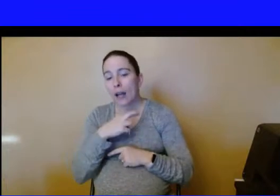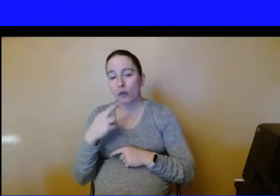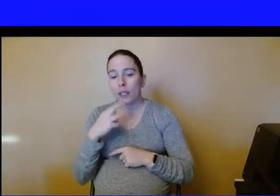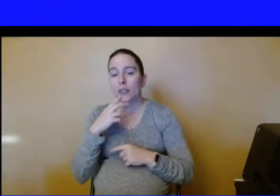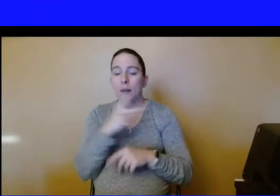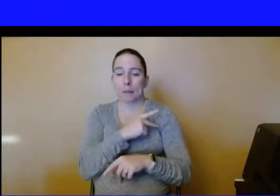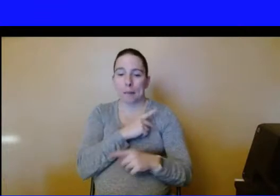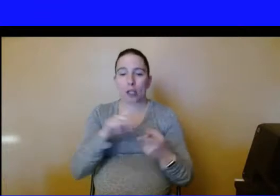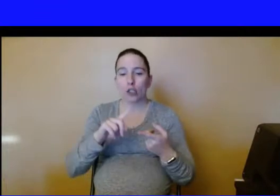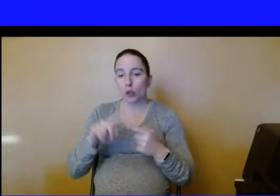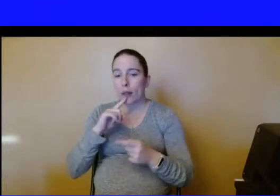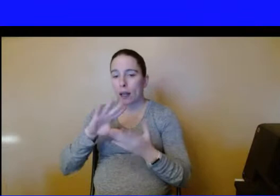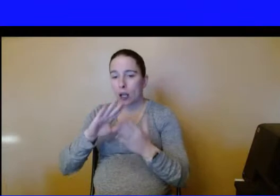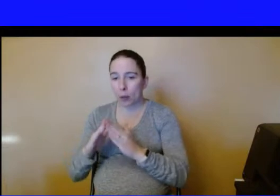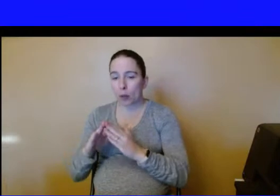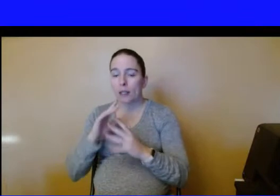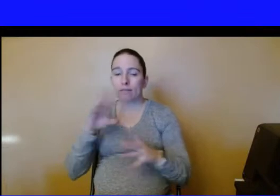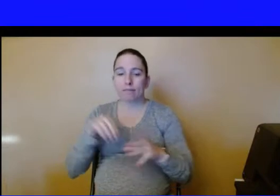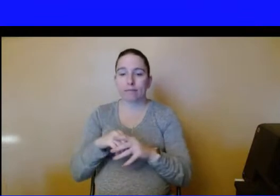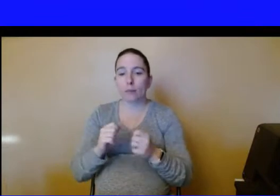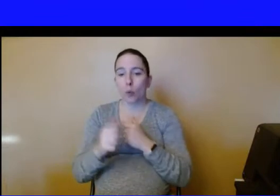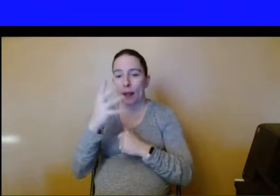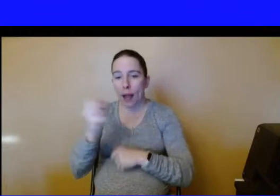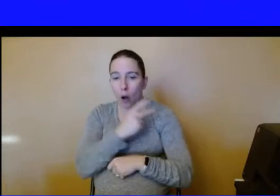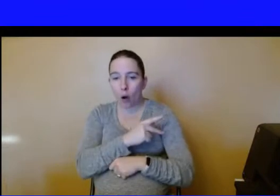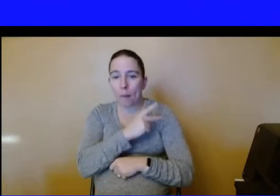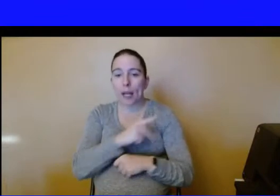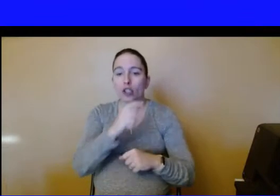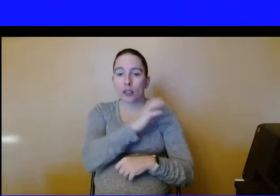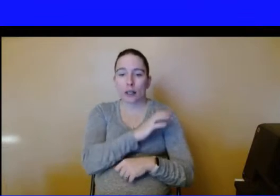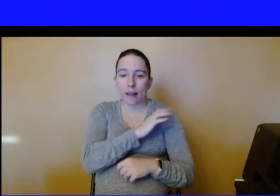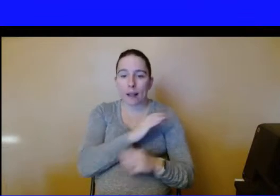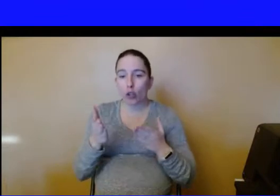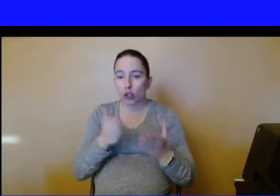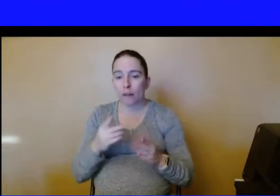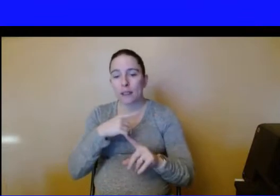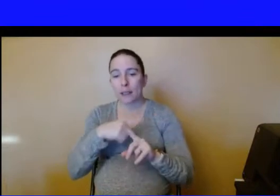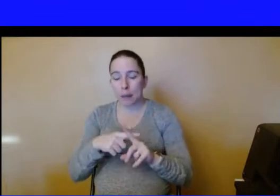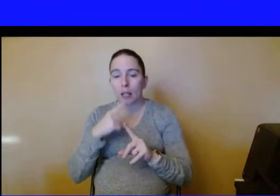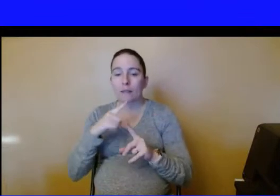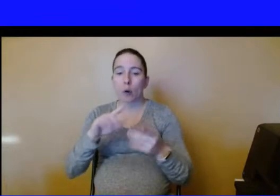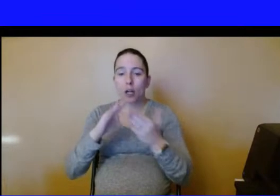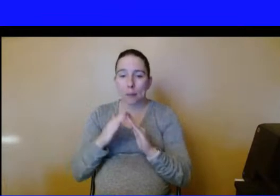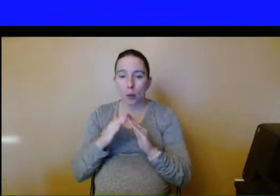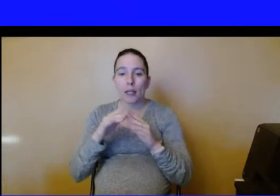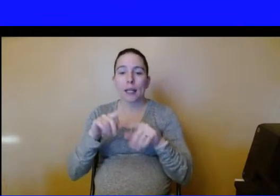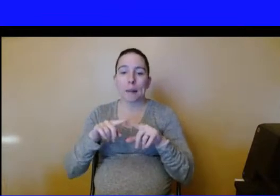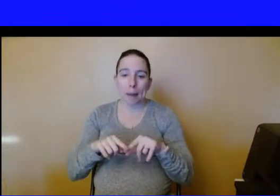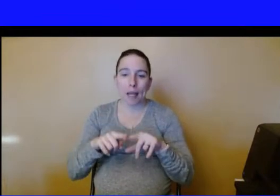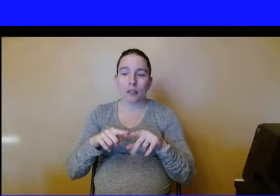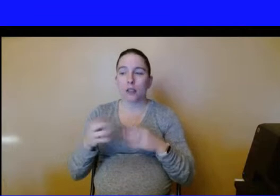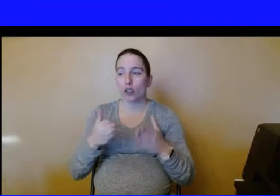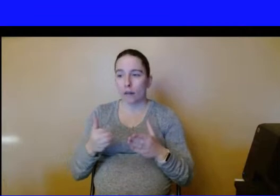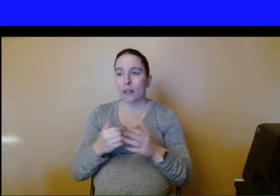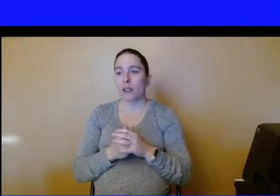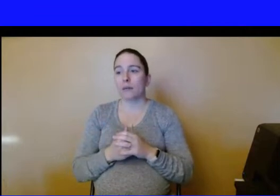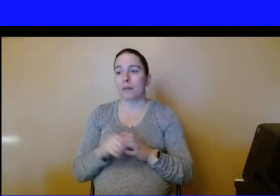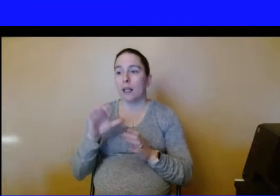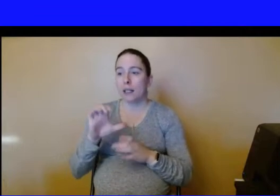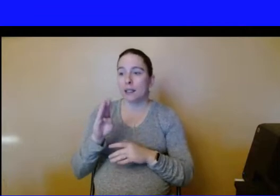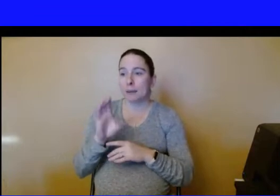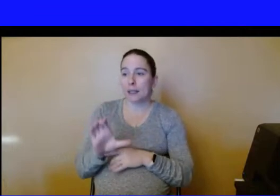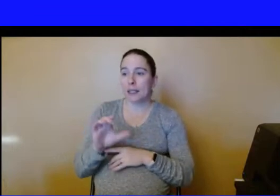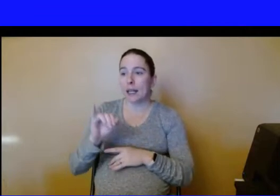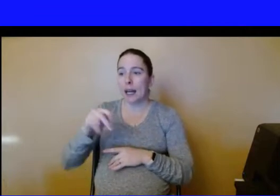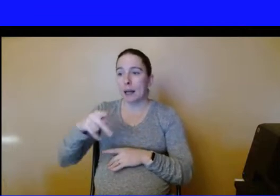provide similar services. Initiating an RFP or a new service provider would require undoing the work done over the past